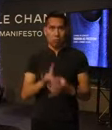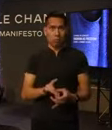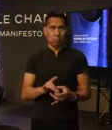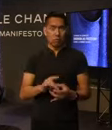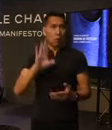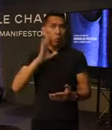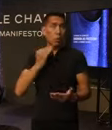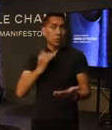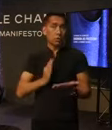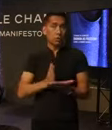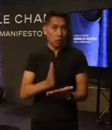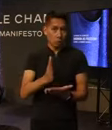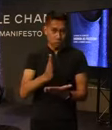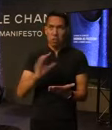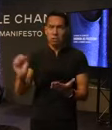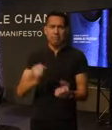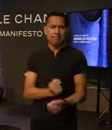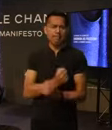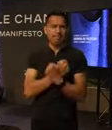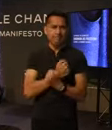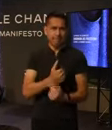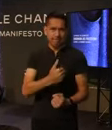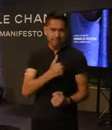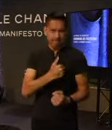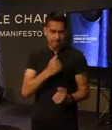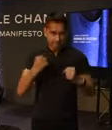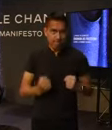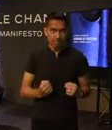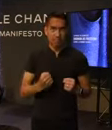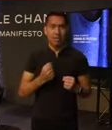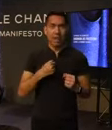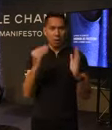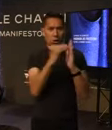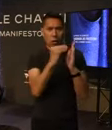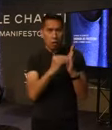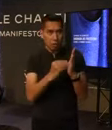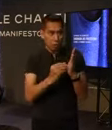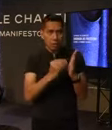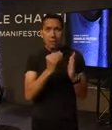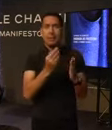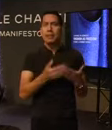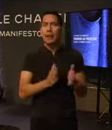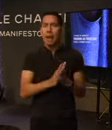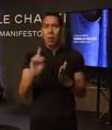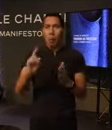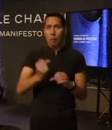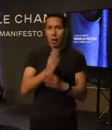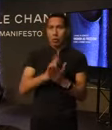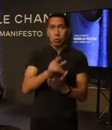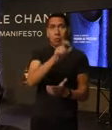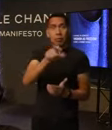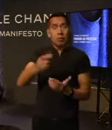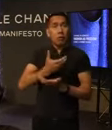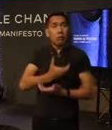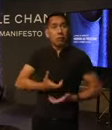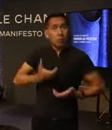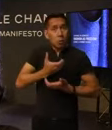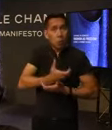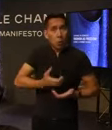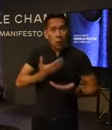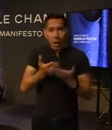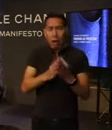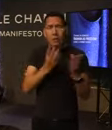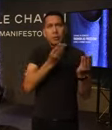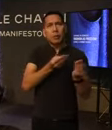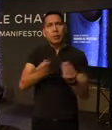lives. This was her fashion manifesto, a design style based on principles of comfort, streamlined simplicity, and